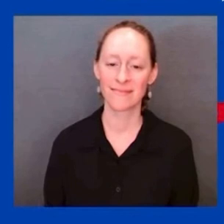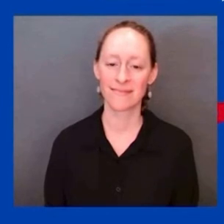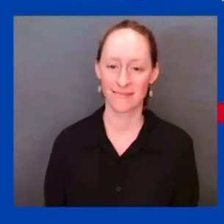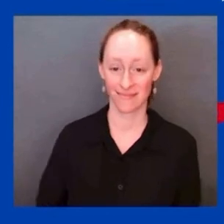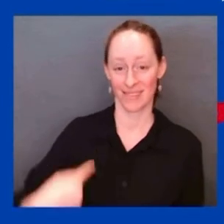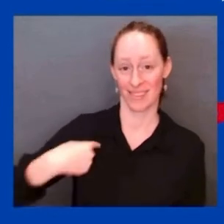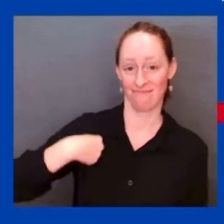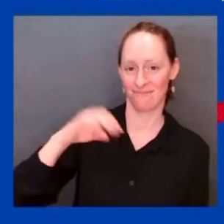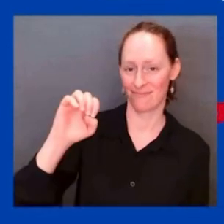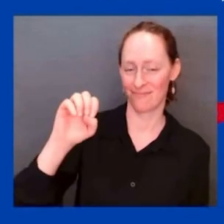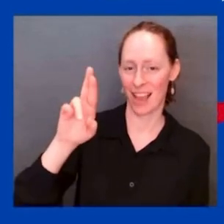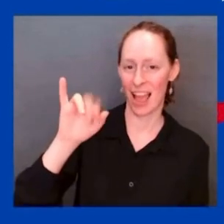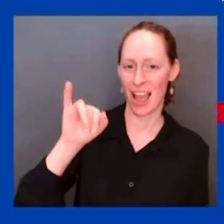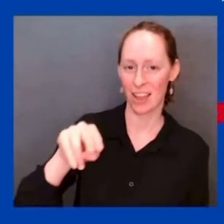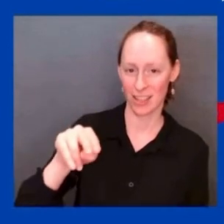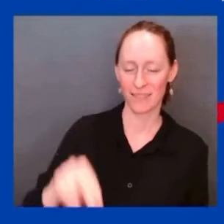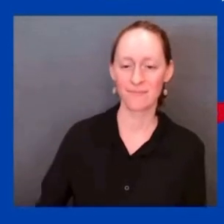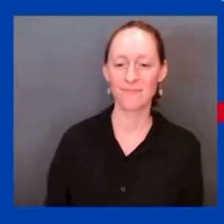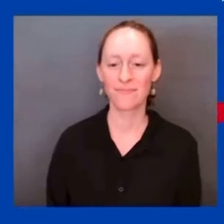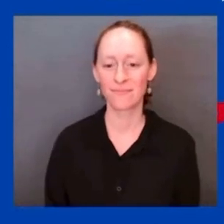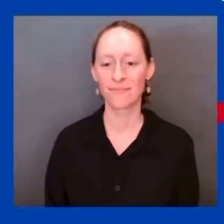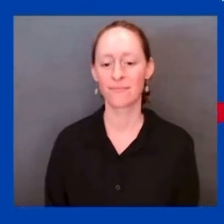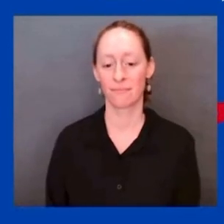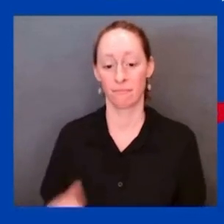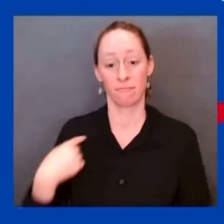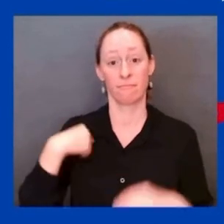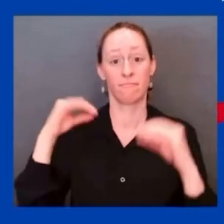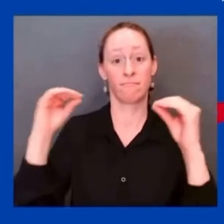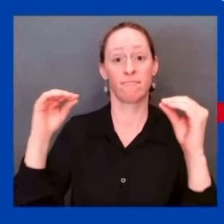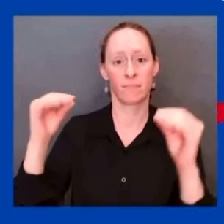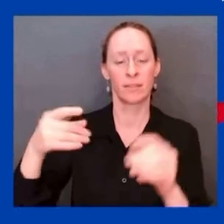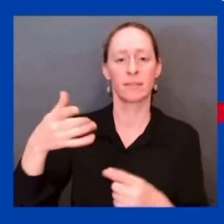for John R. Lewis High School in Fairfax, Virginia.